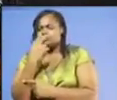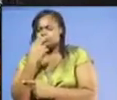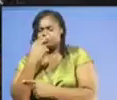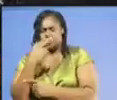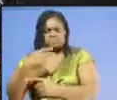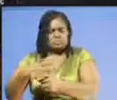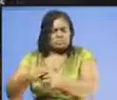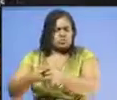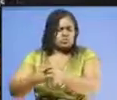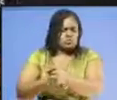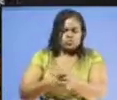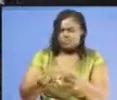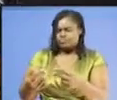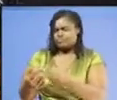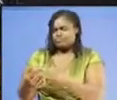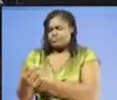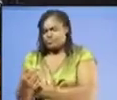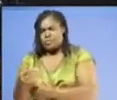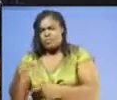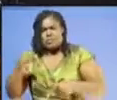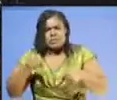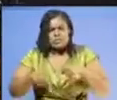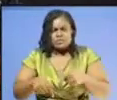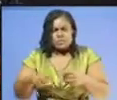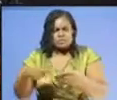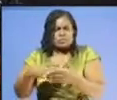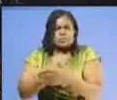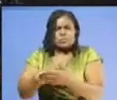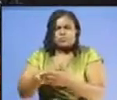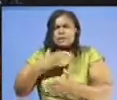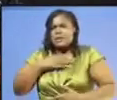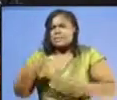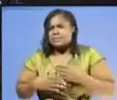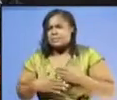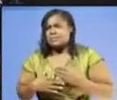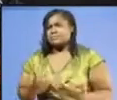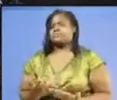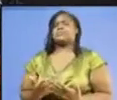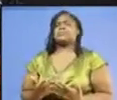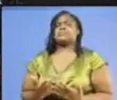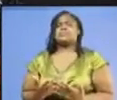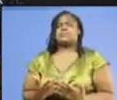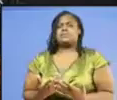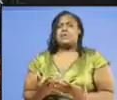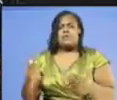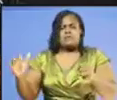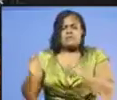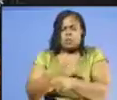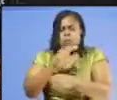in their feet and tubes all over. Complete blood transfusion.